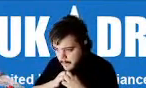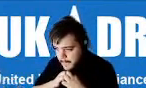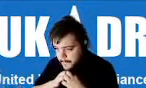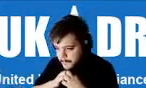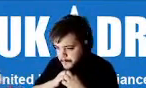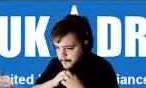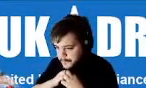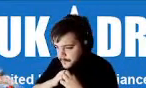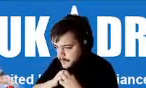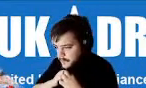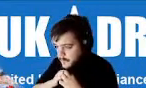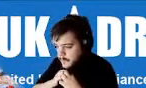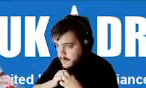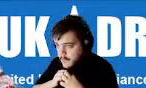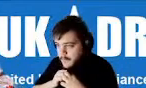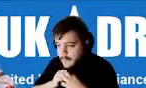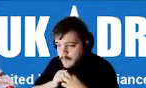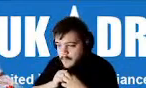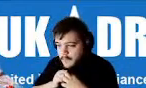encourage you to go to that.